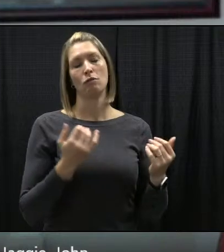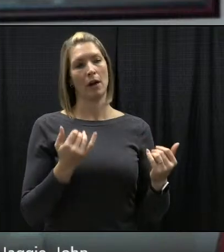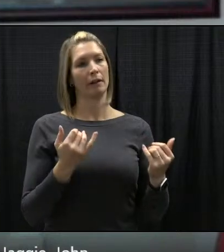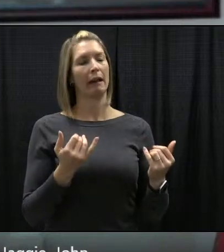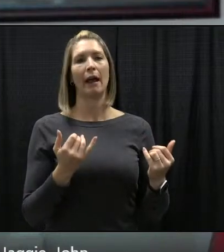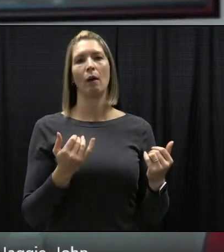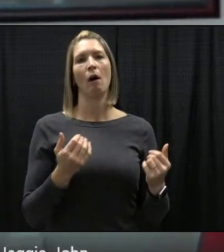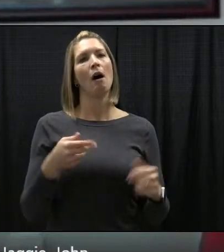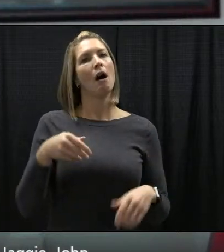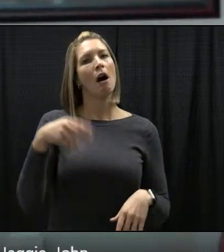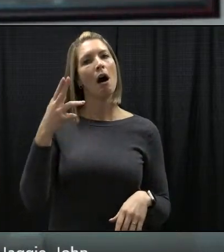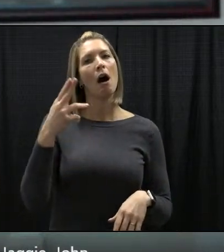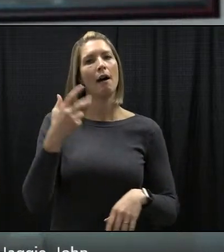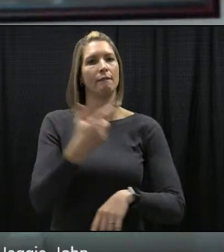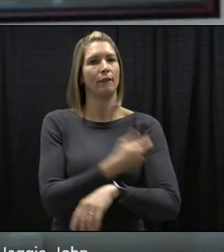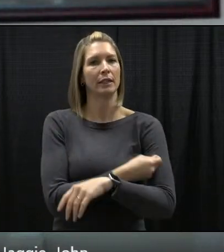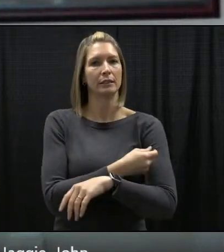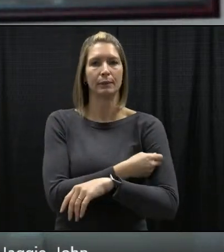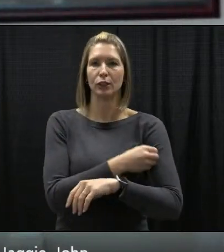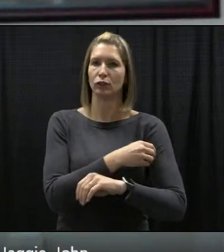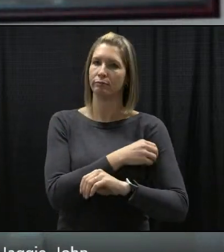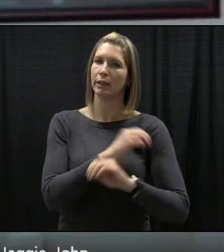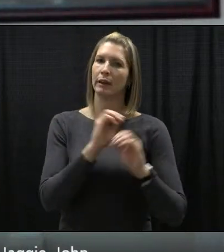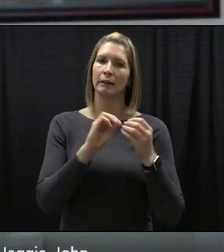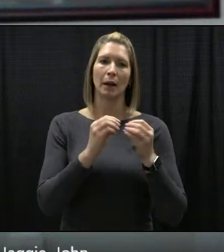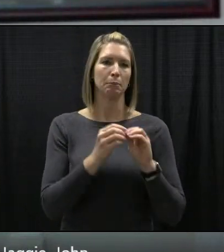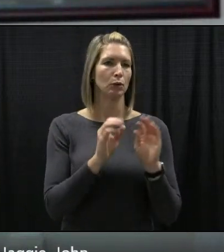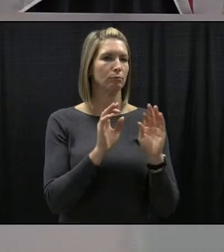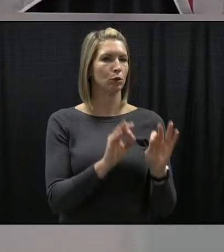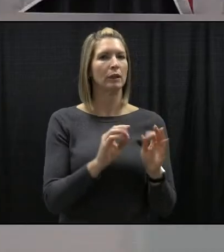the moment. So this is just part and parcel of that.